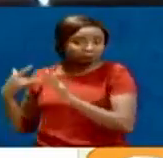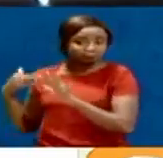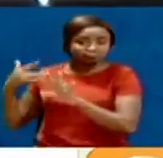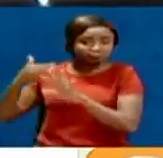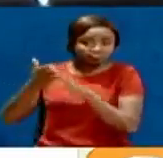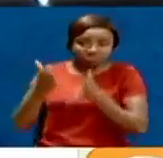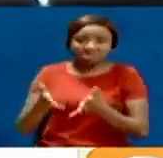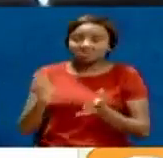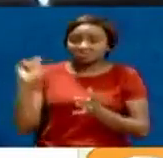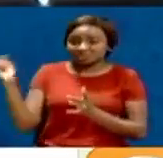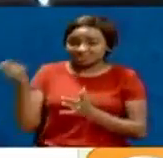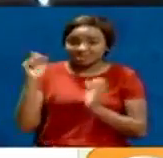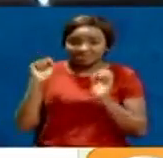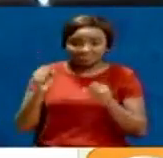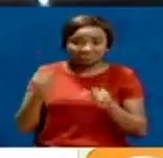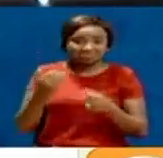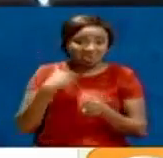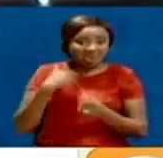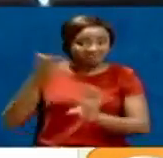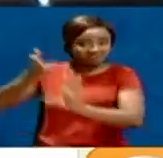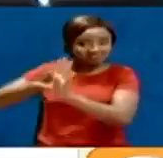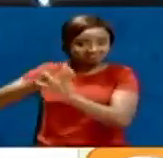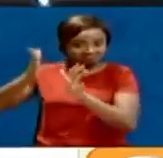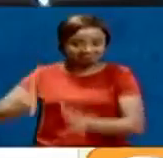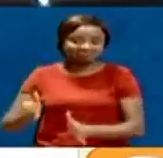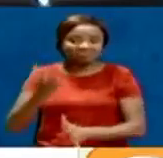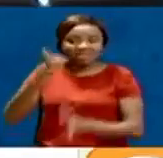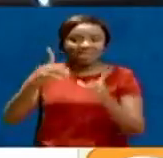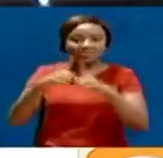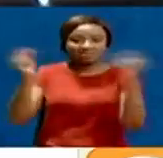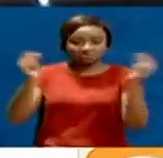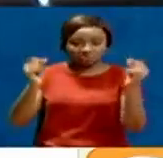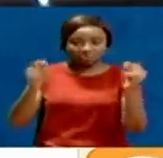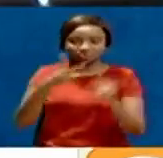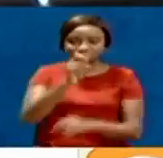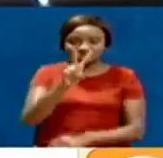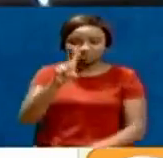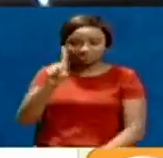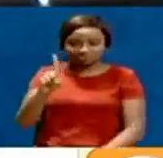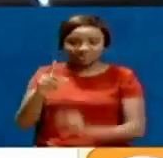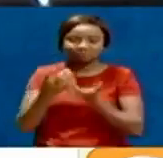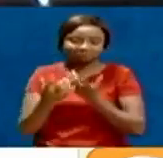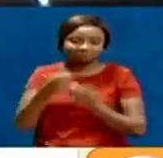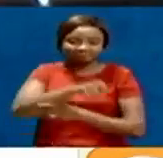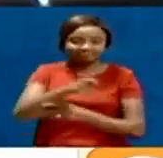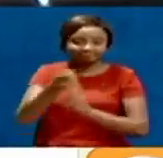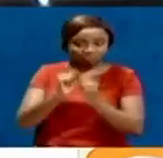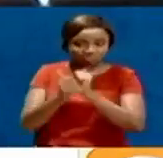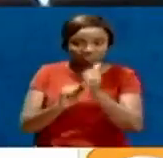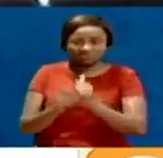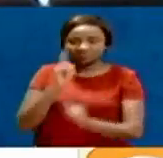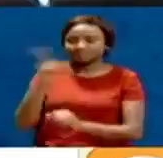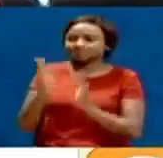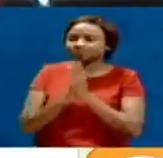later, and Kenya could have fencers participating in the Tokyo 2021 Games for the first time ever.